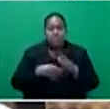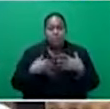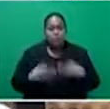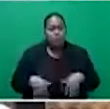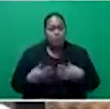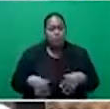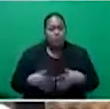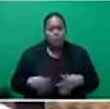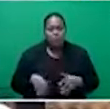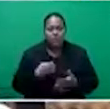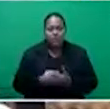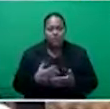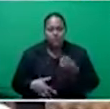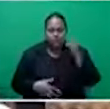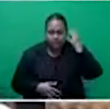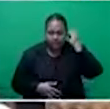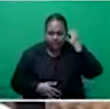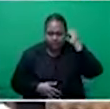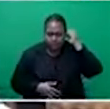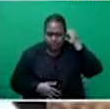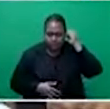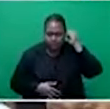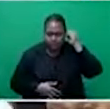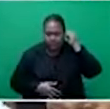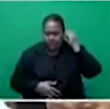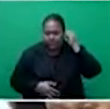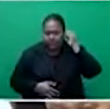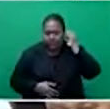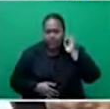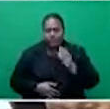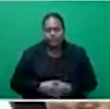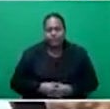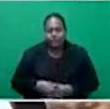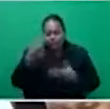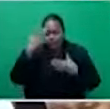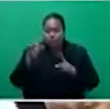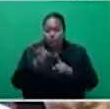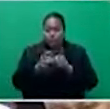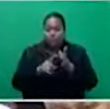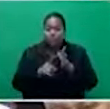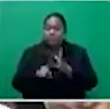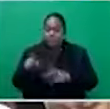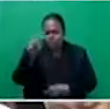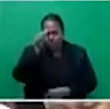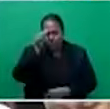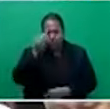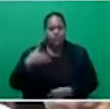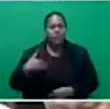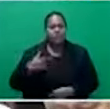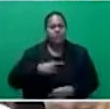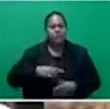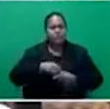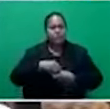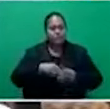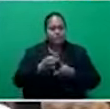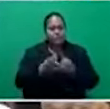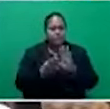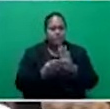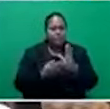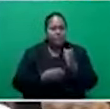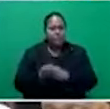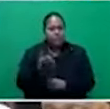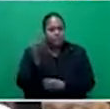knows this full well. He was part of the Prime Minister's office then. He knows that, Mr. Speaker, sir. My point being, and the reason I'm telling you this, sir,